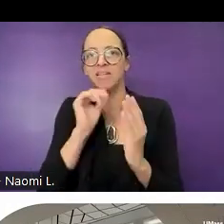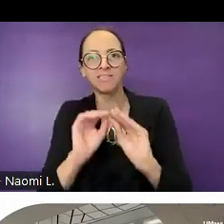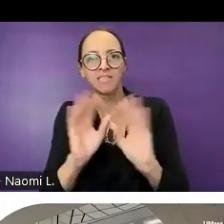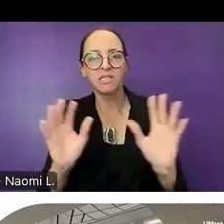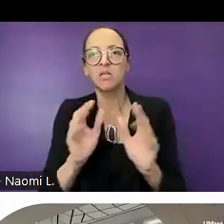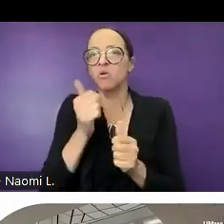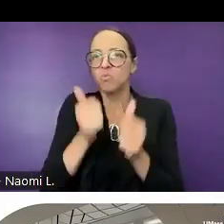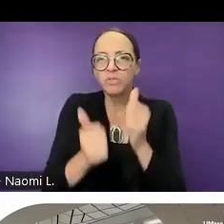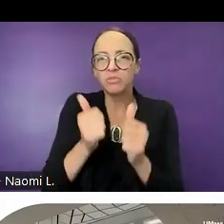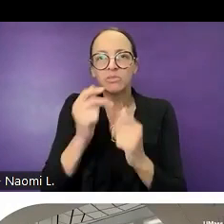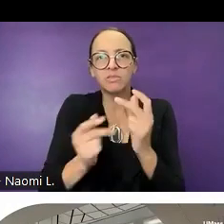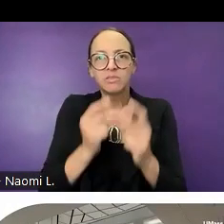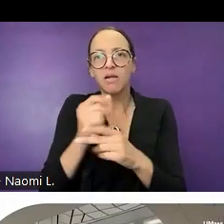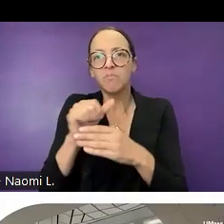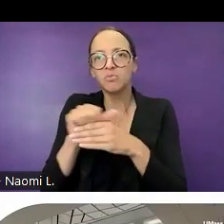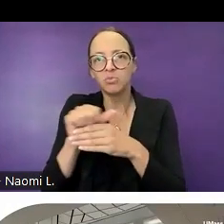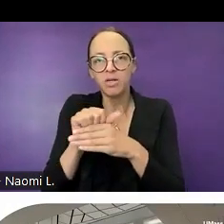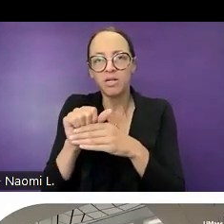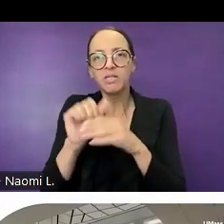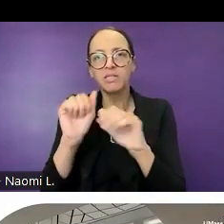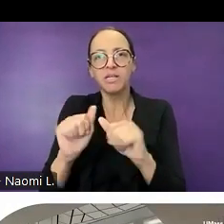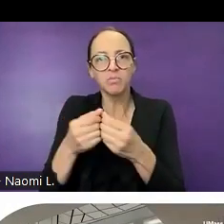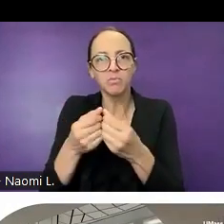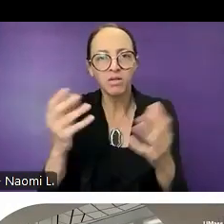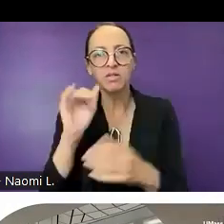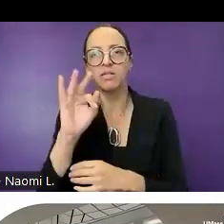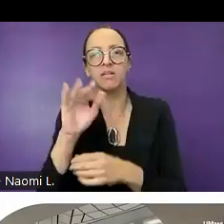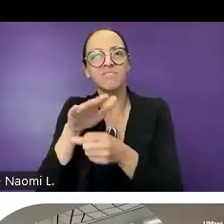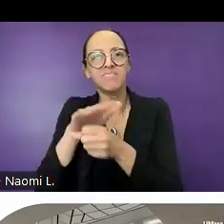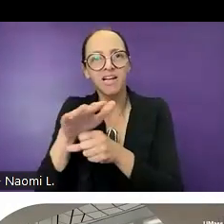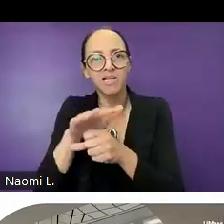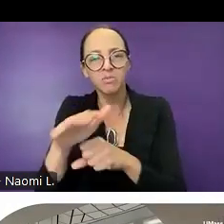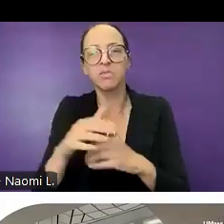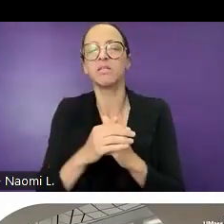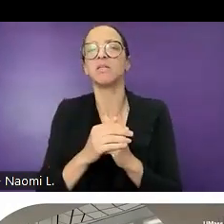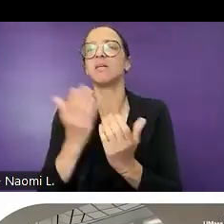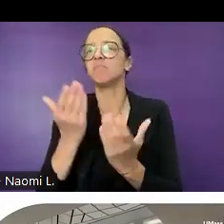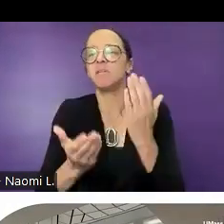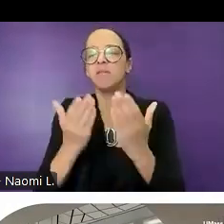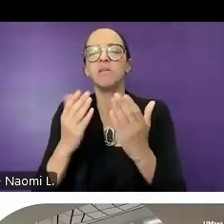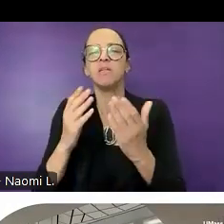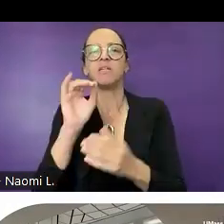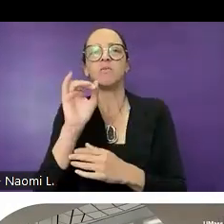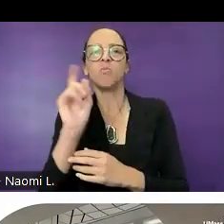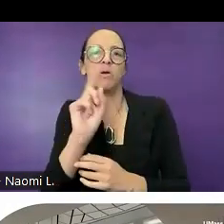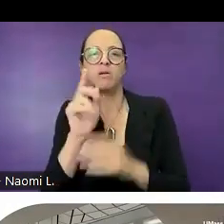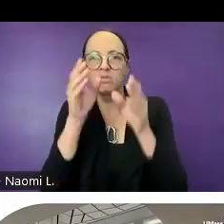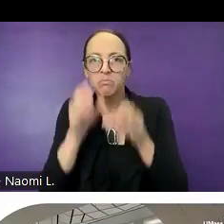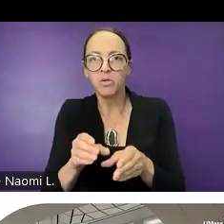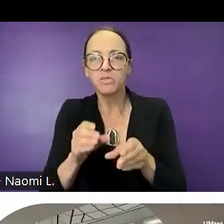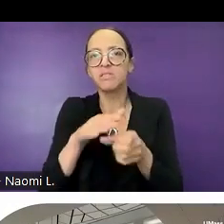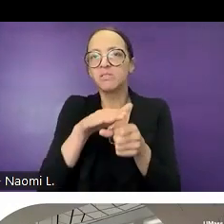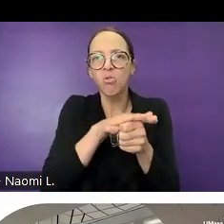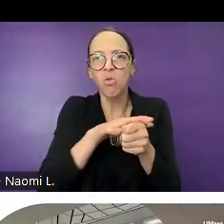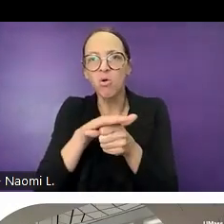what geographic challenges exist, especially in areas where there may be few Medi-Cal beneficiaries and a less developed